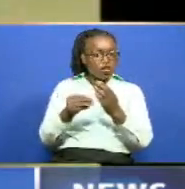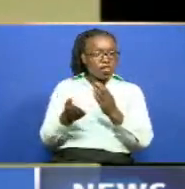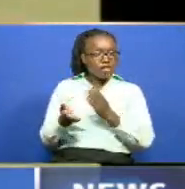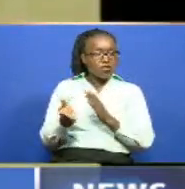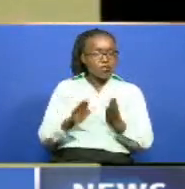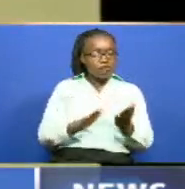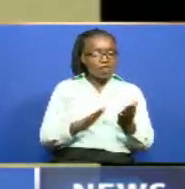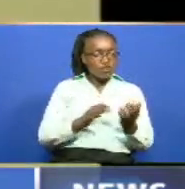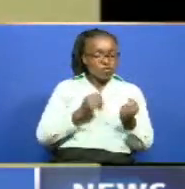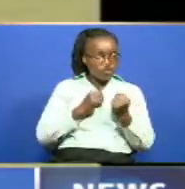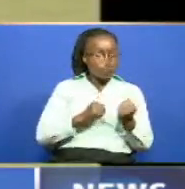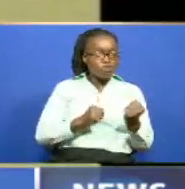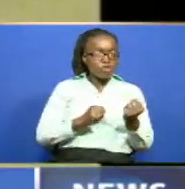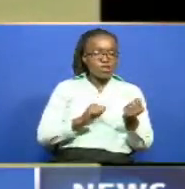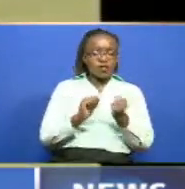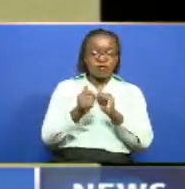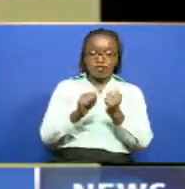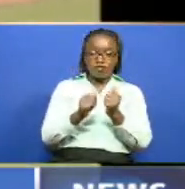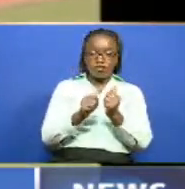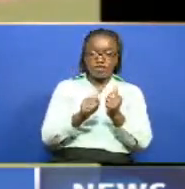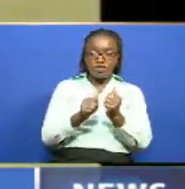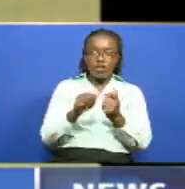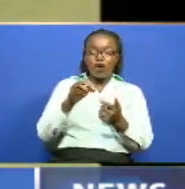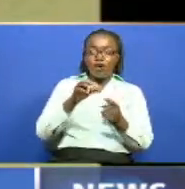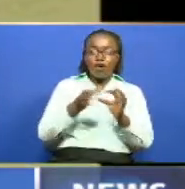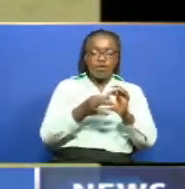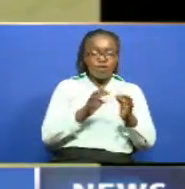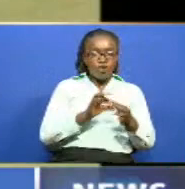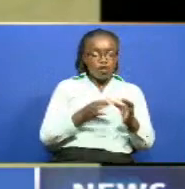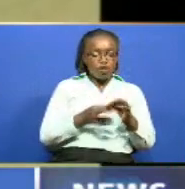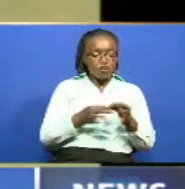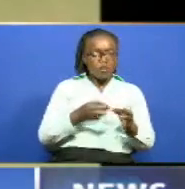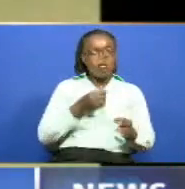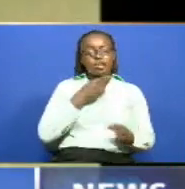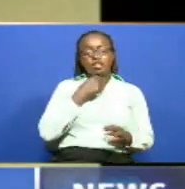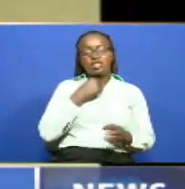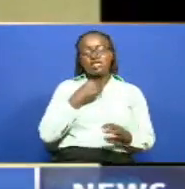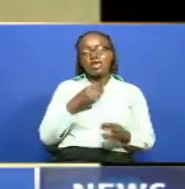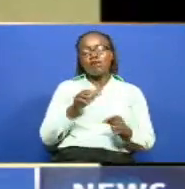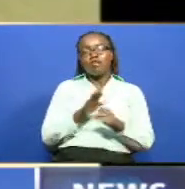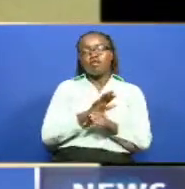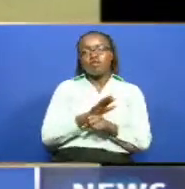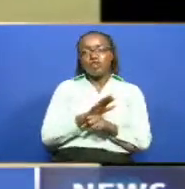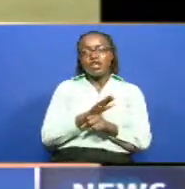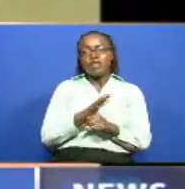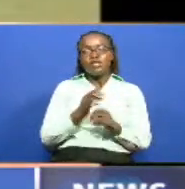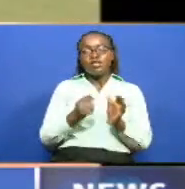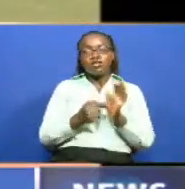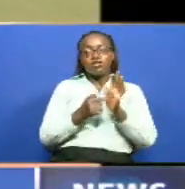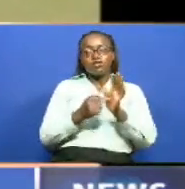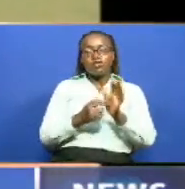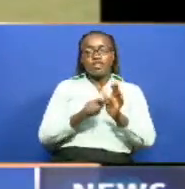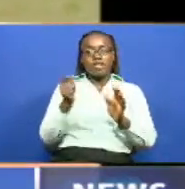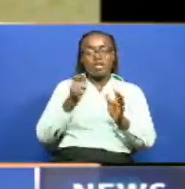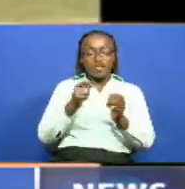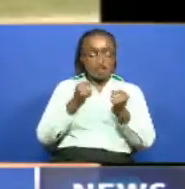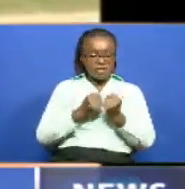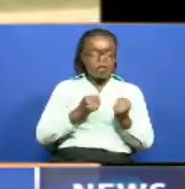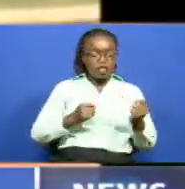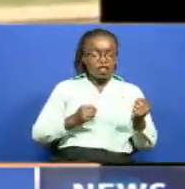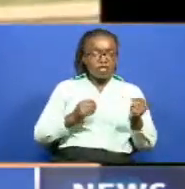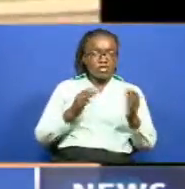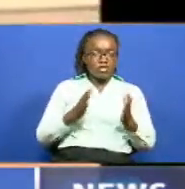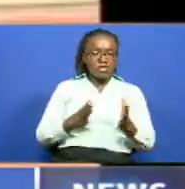racing, with Olympic qualification fueling her desire. The 3,000 women's race is set to feature an array of Kenyan tracksters,